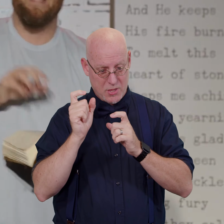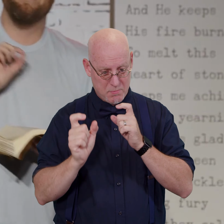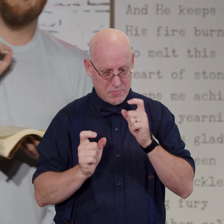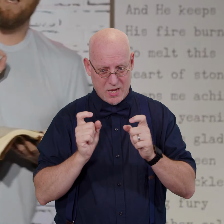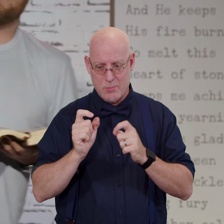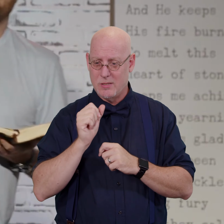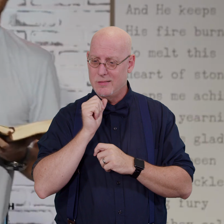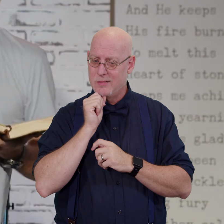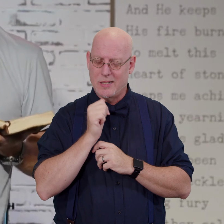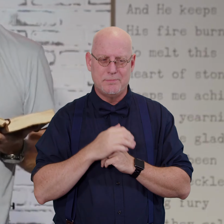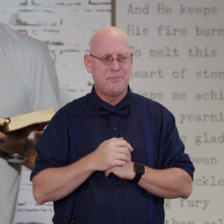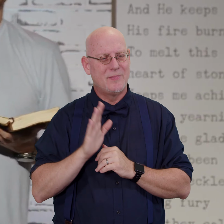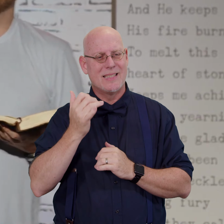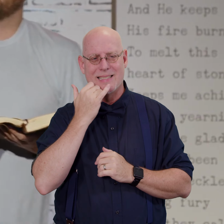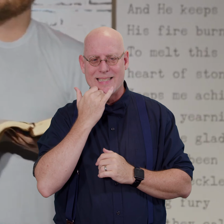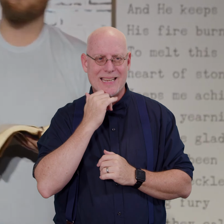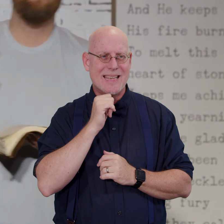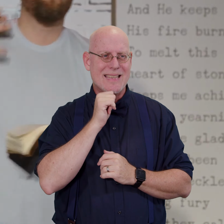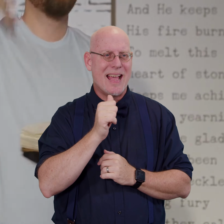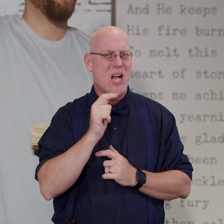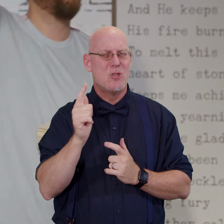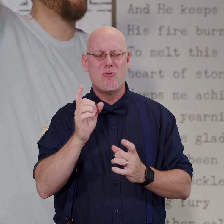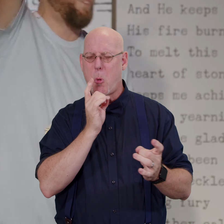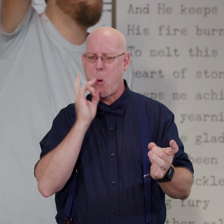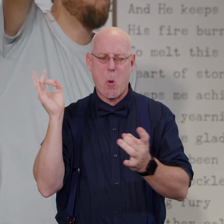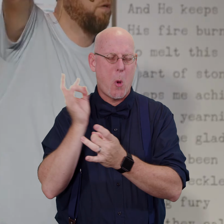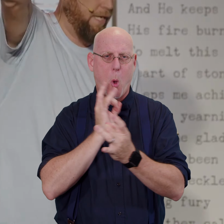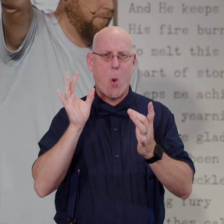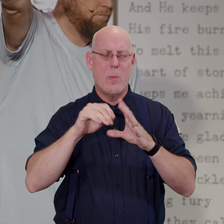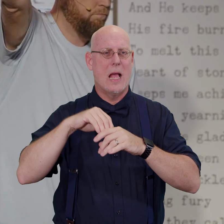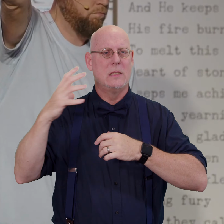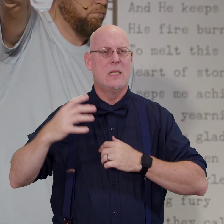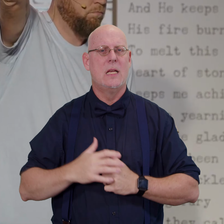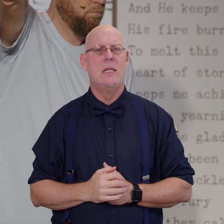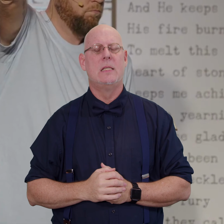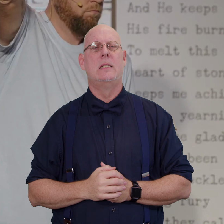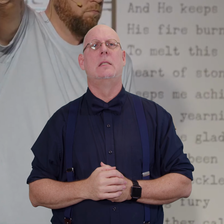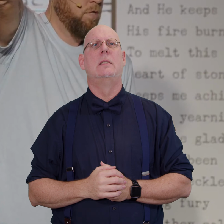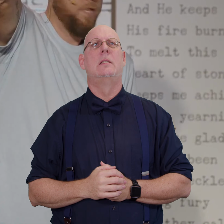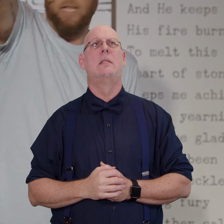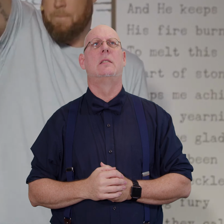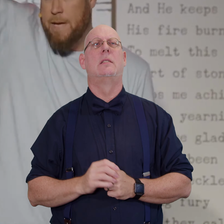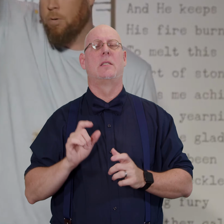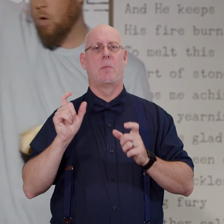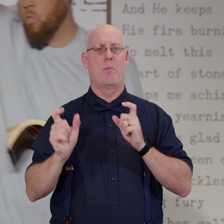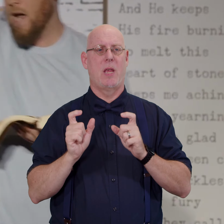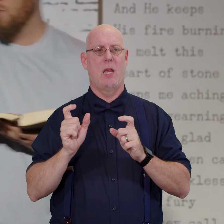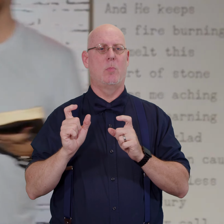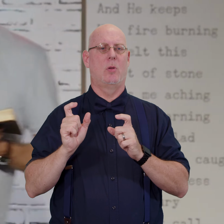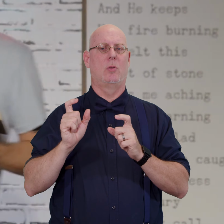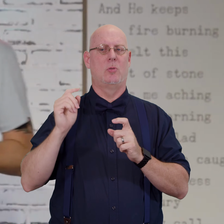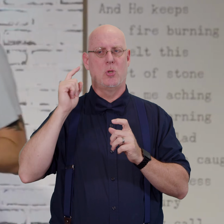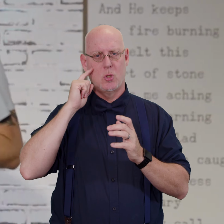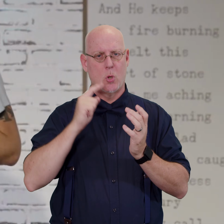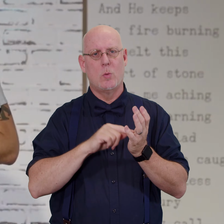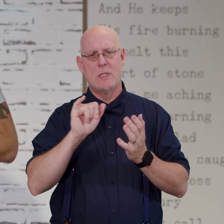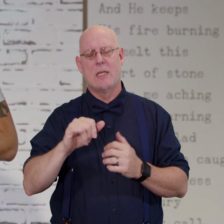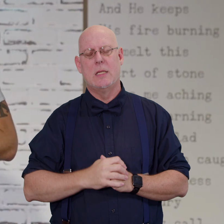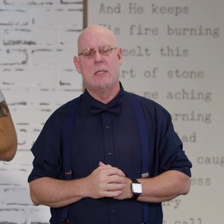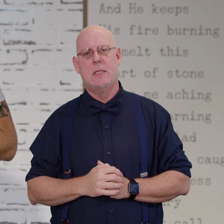people, it's not, their sin is not so grotesque outwardly that the people around them notice